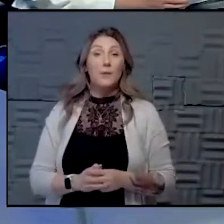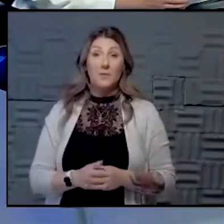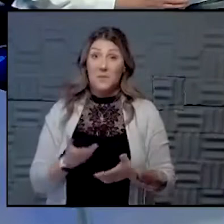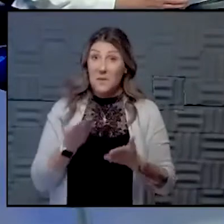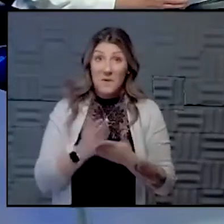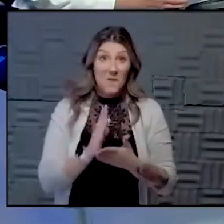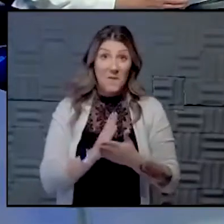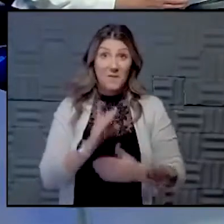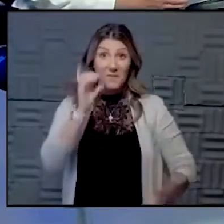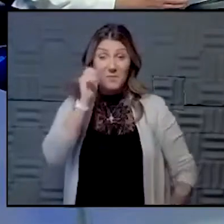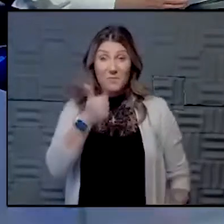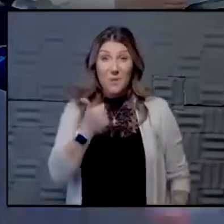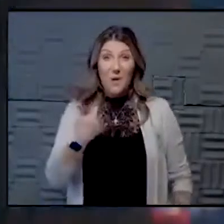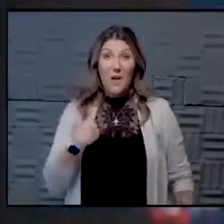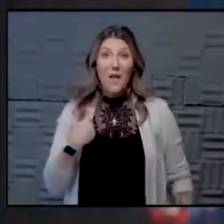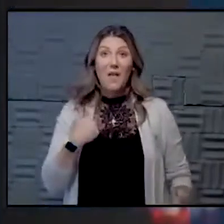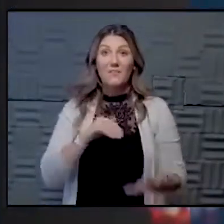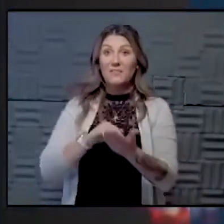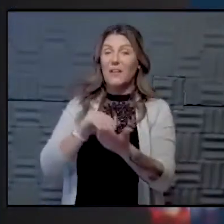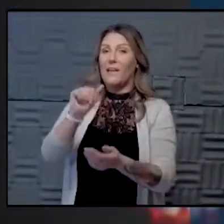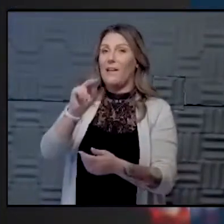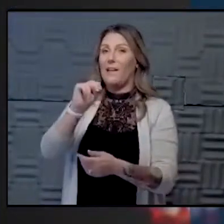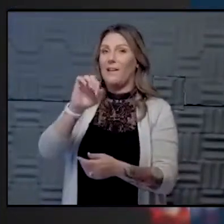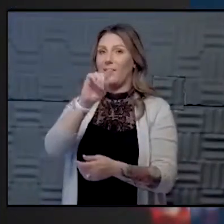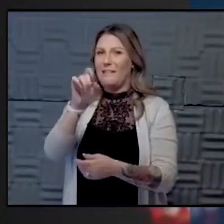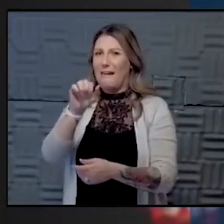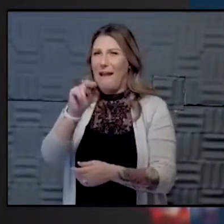All right, so tomorrow we have Dr. Anand